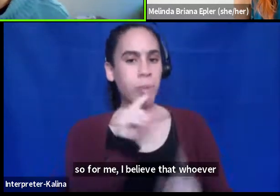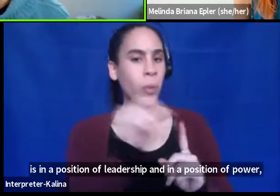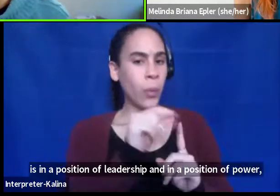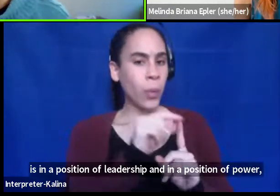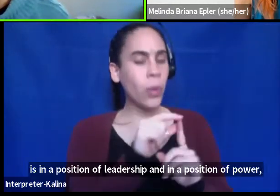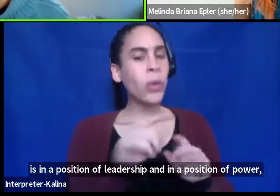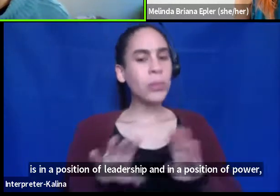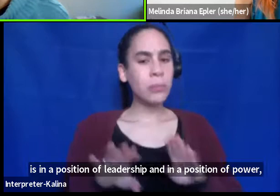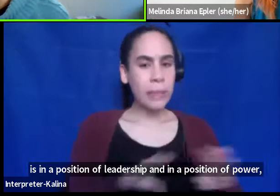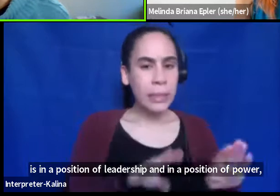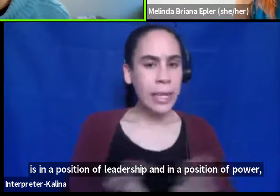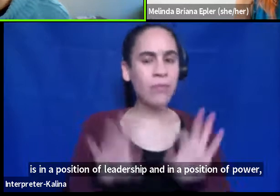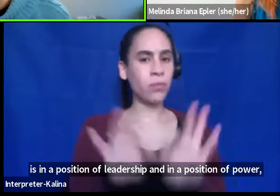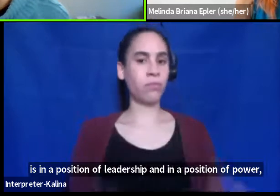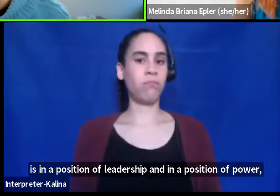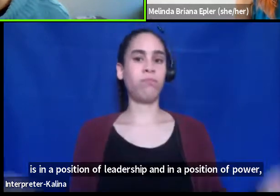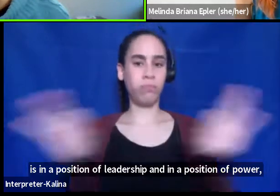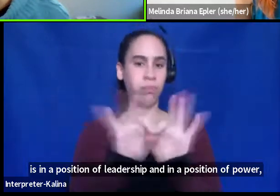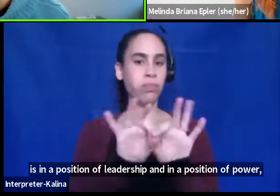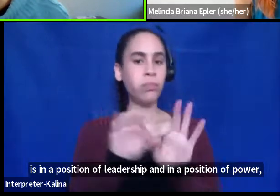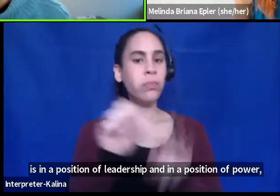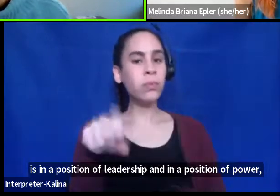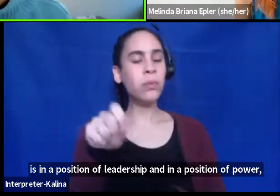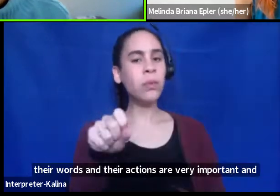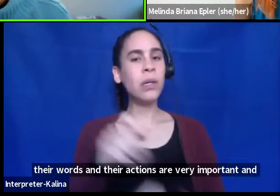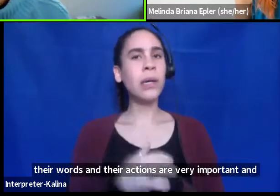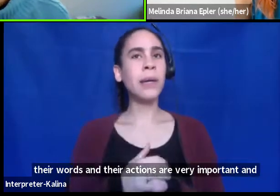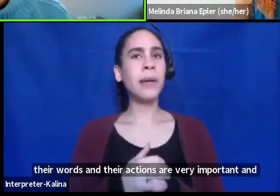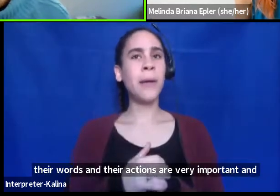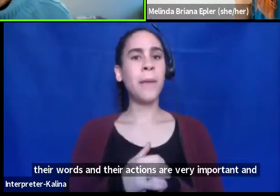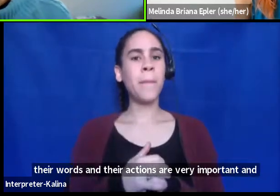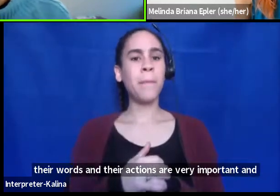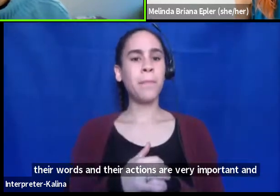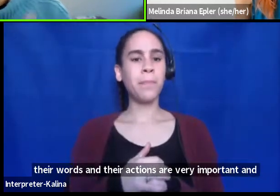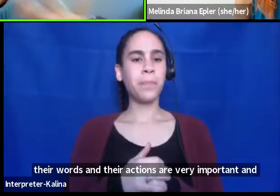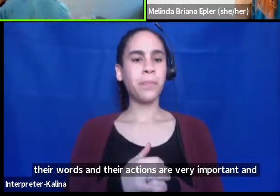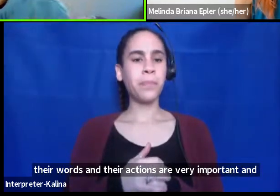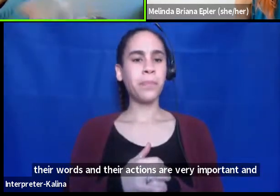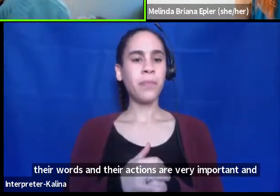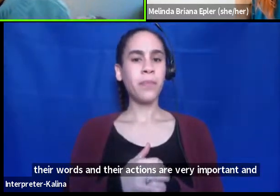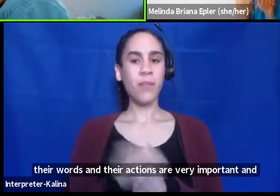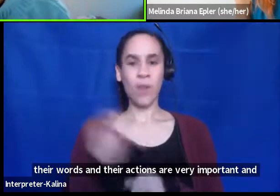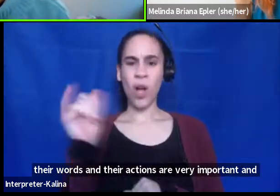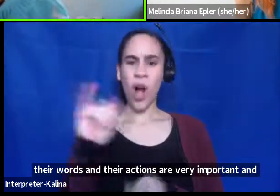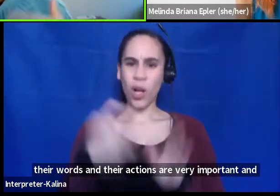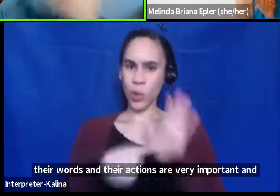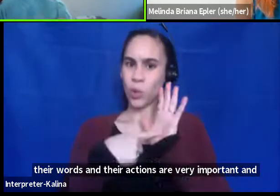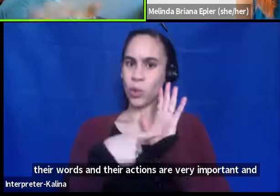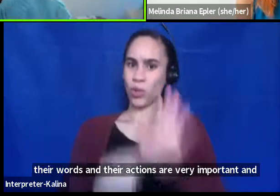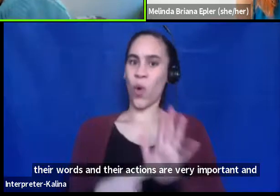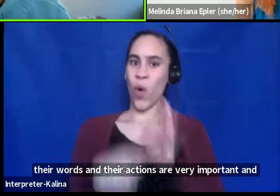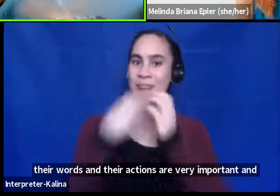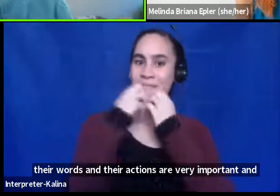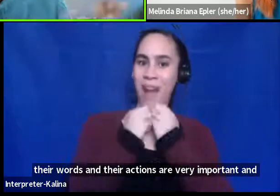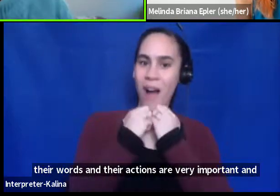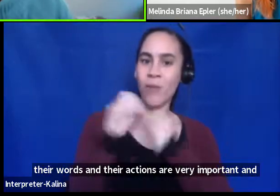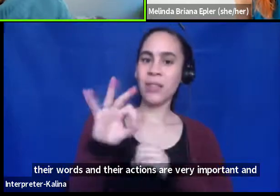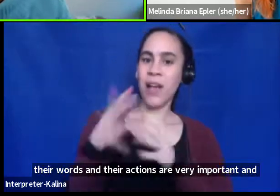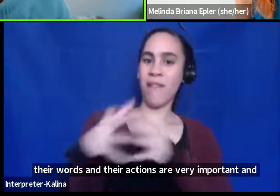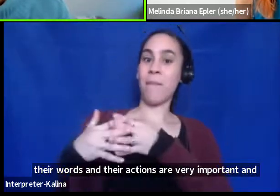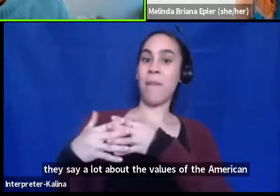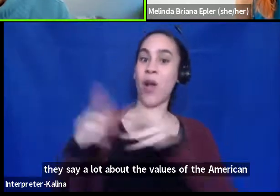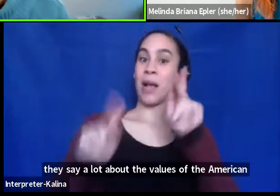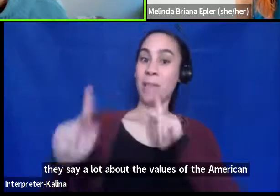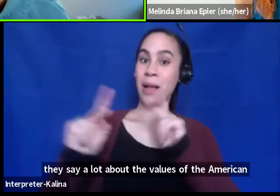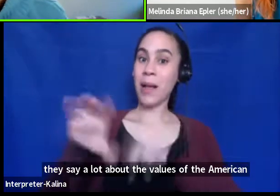important, and they say a lot about the values of the American people and the American public. And so I'm just